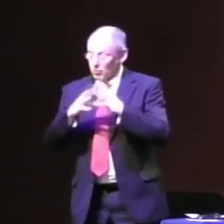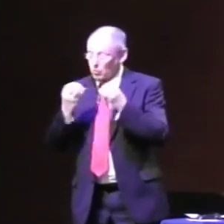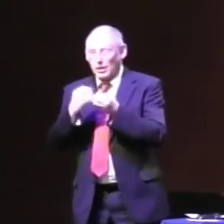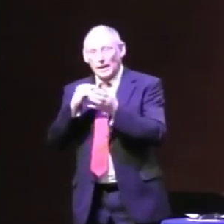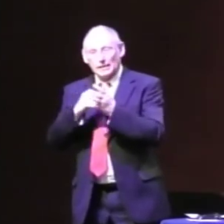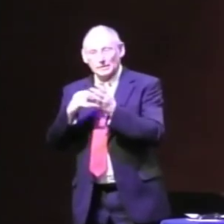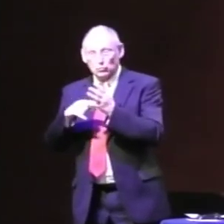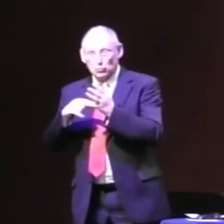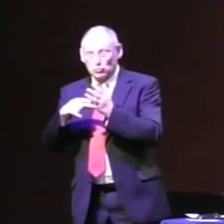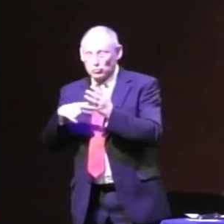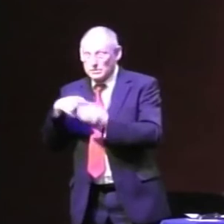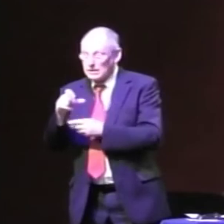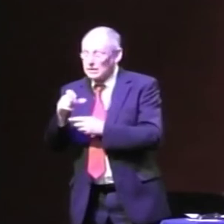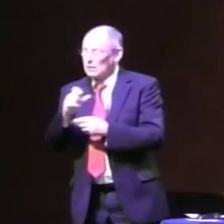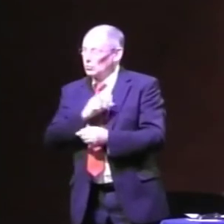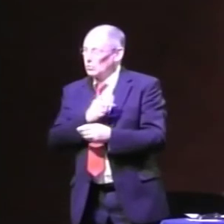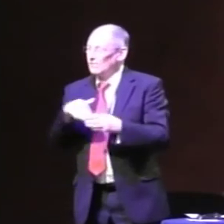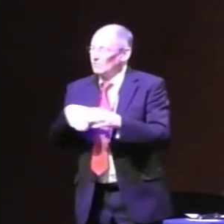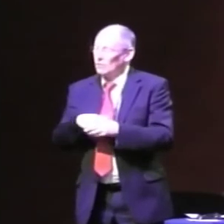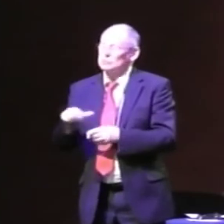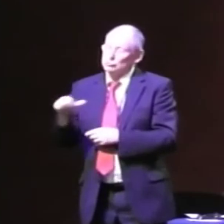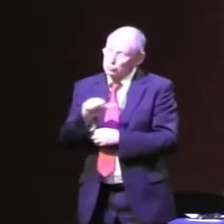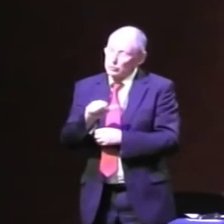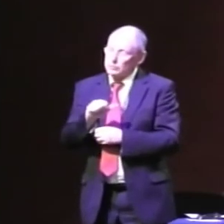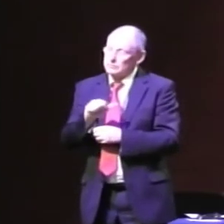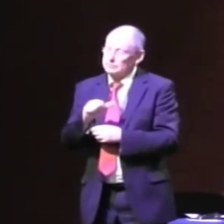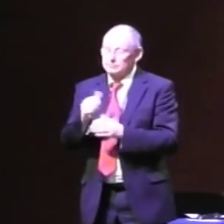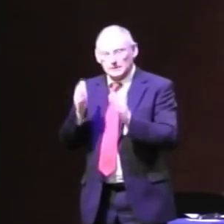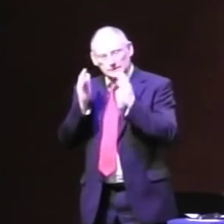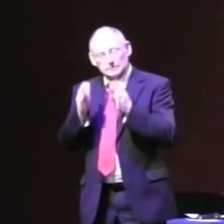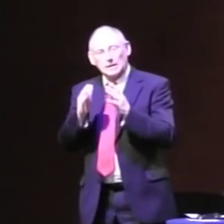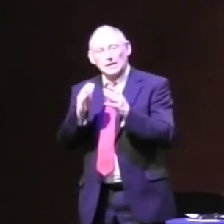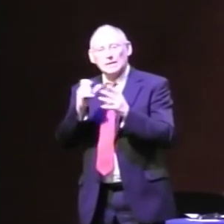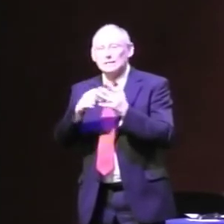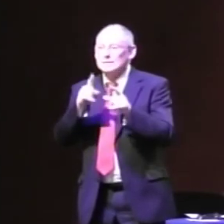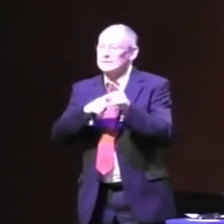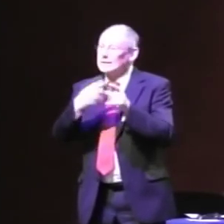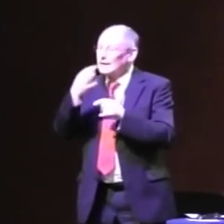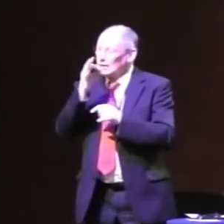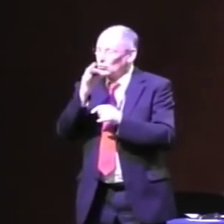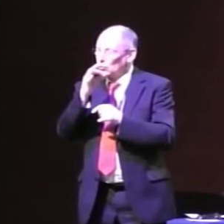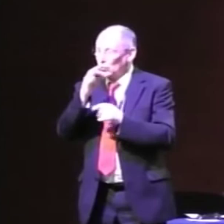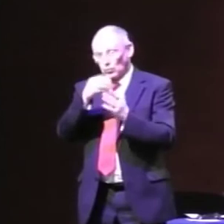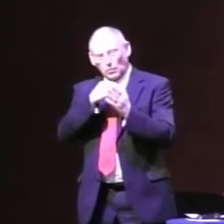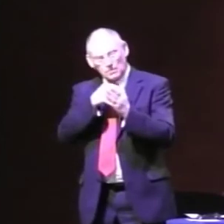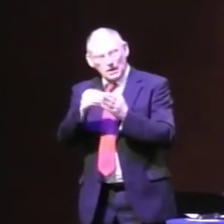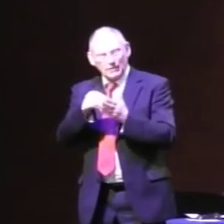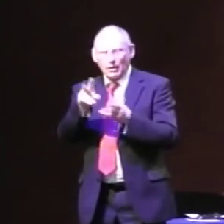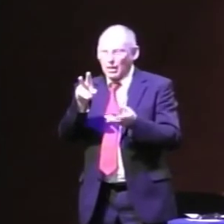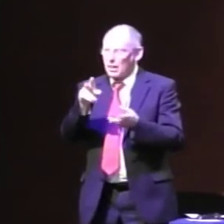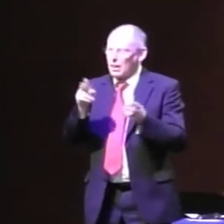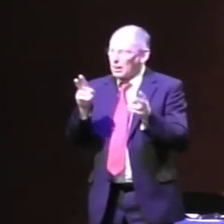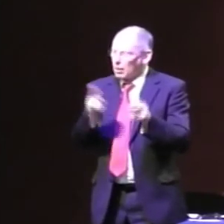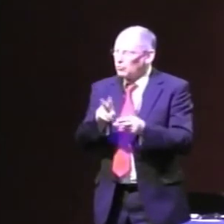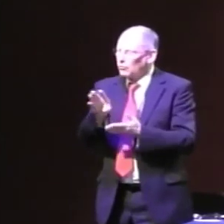STUC, all the unions involved, should insist that the City Council pays for loss of wages as a result of